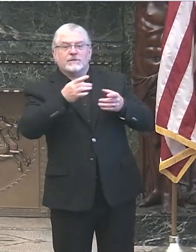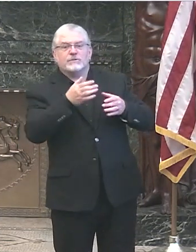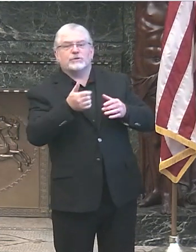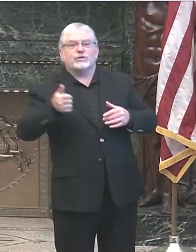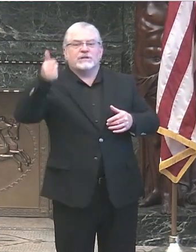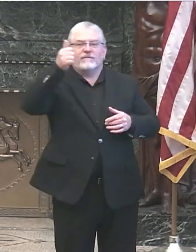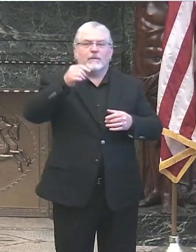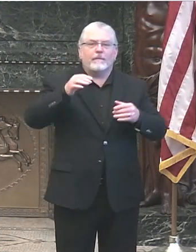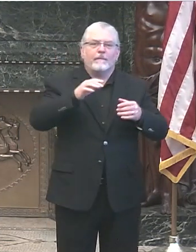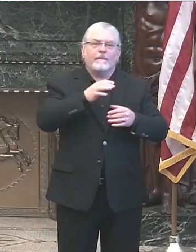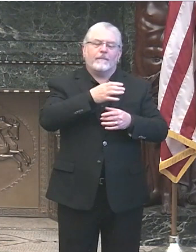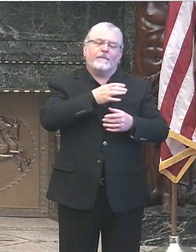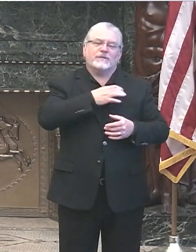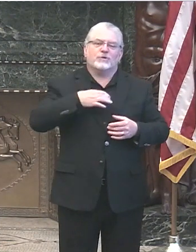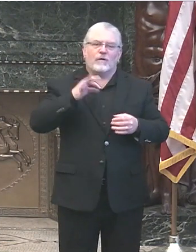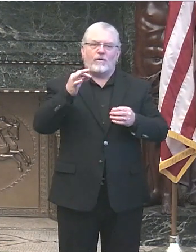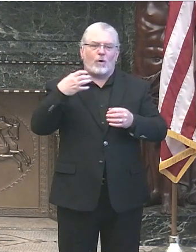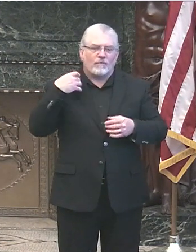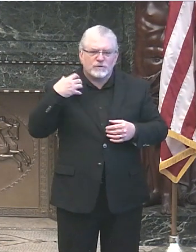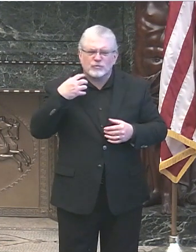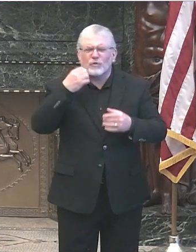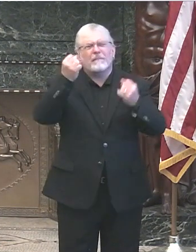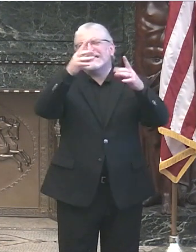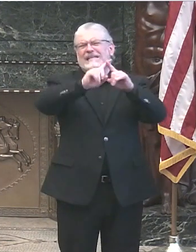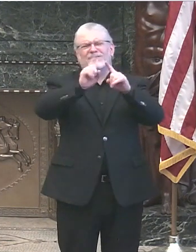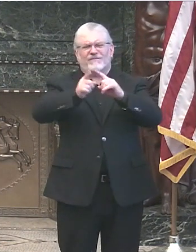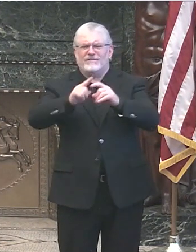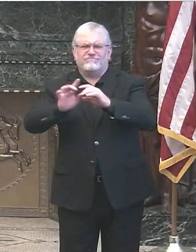our Finance Director, Rob DeBow,